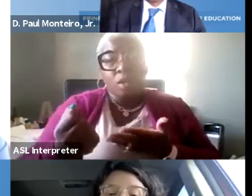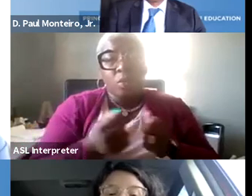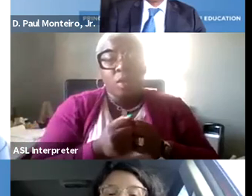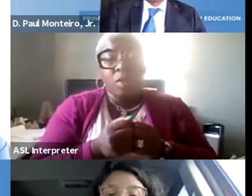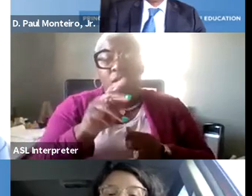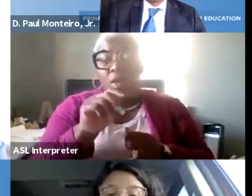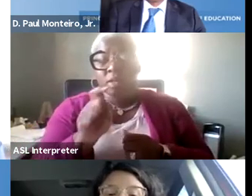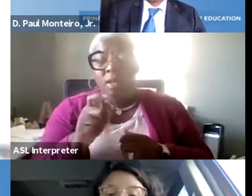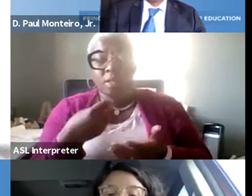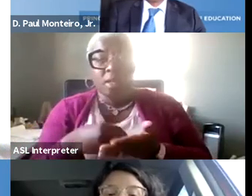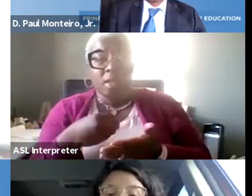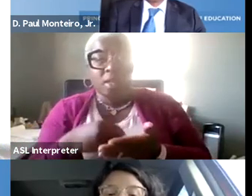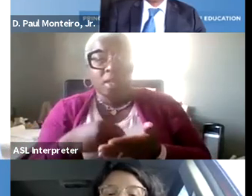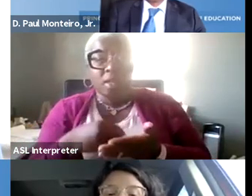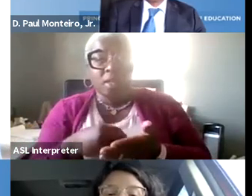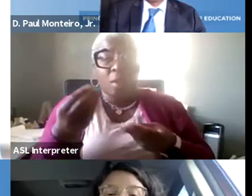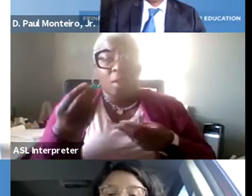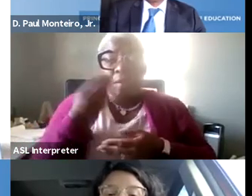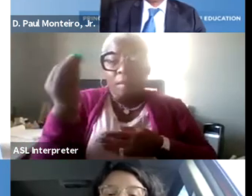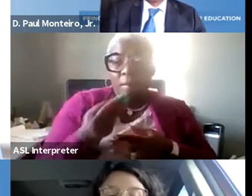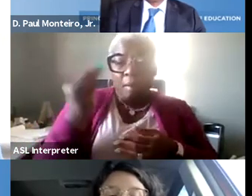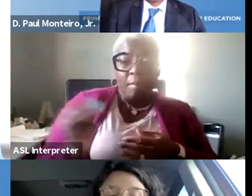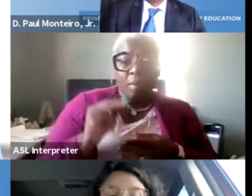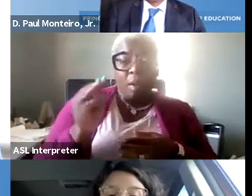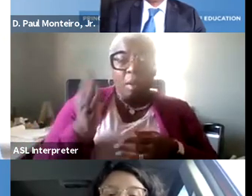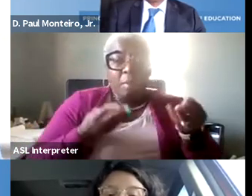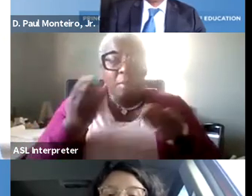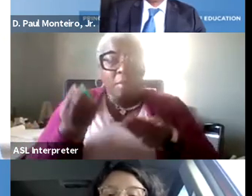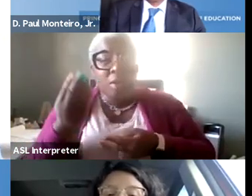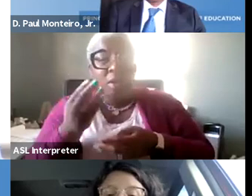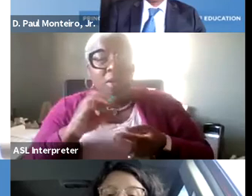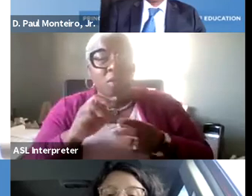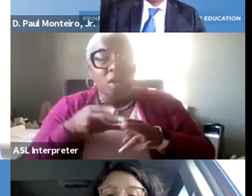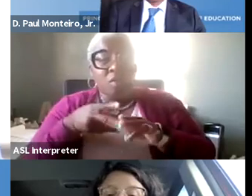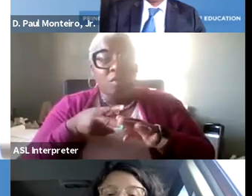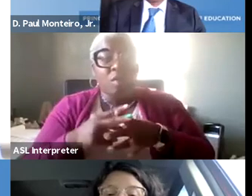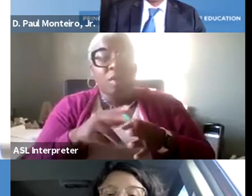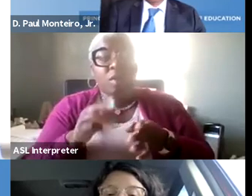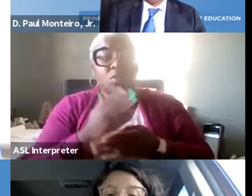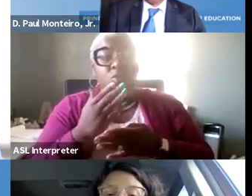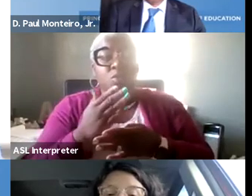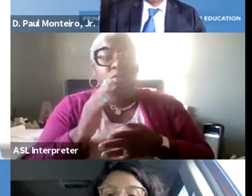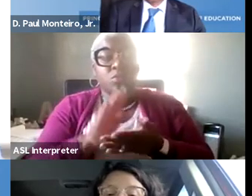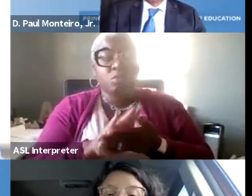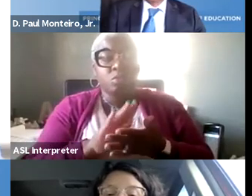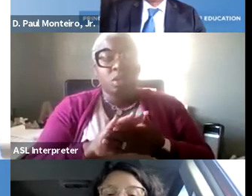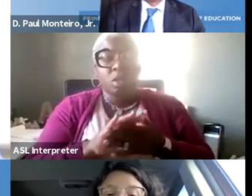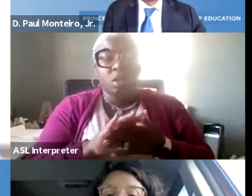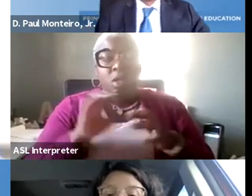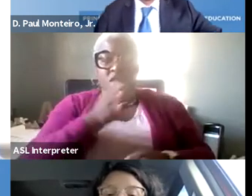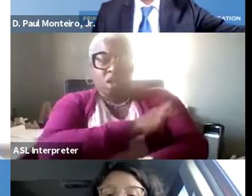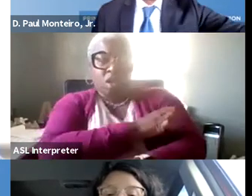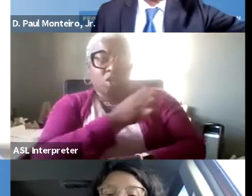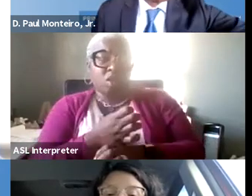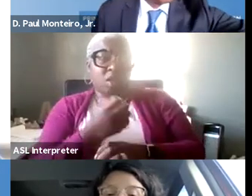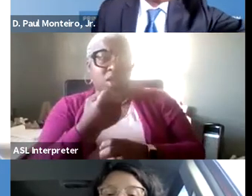tax dollars. For $1 billion, we could be renovating existing schools so that they are more energy efficient and build more schools in areas